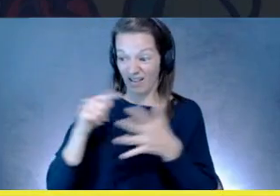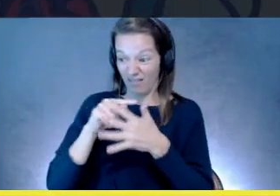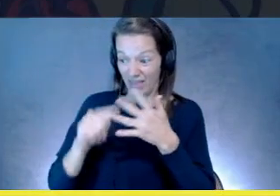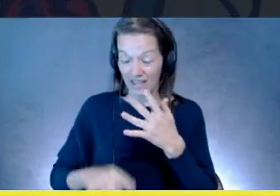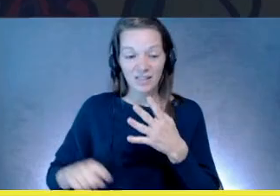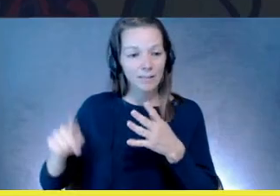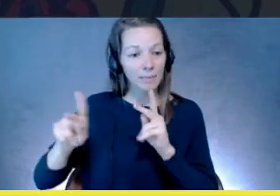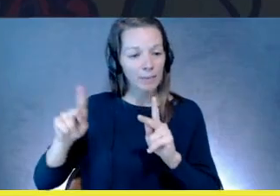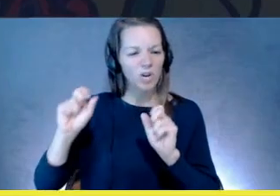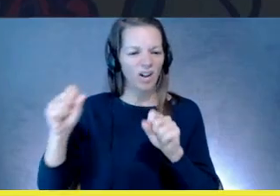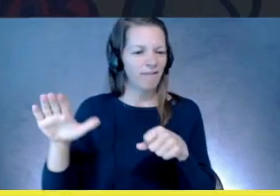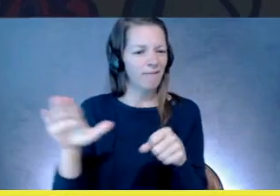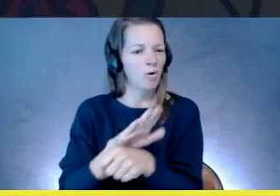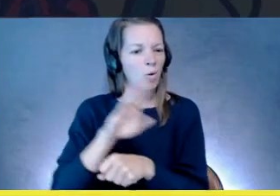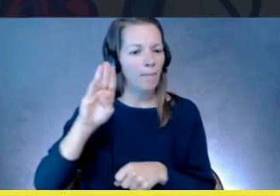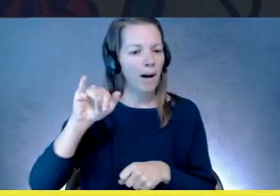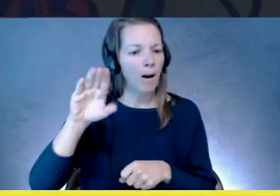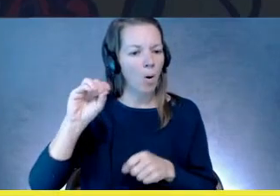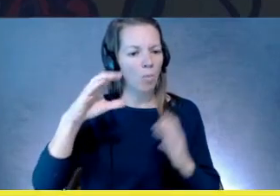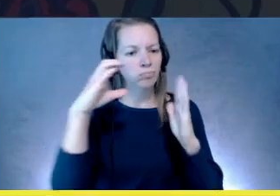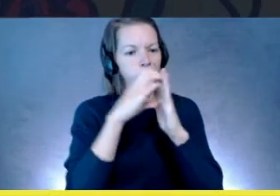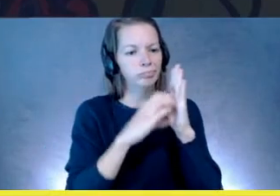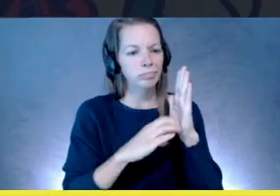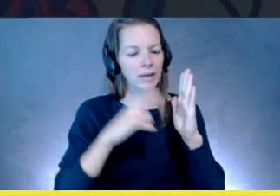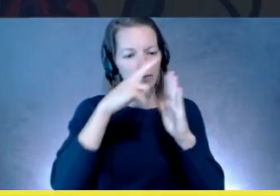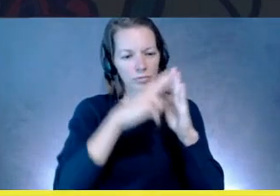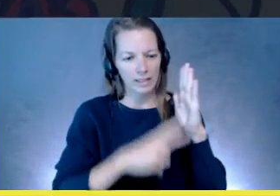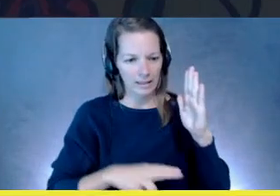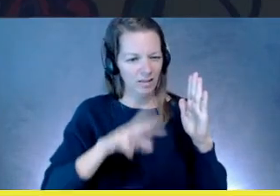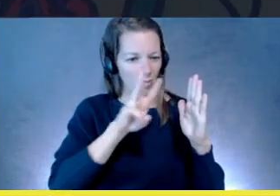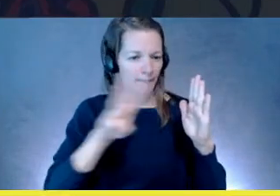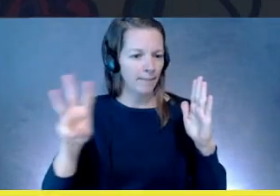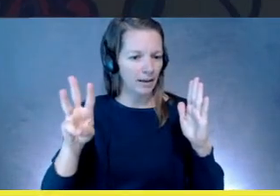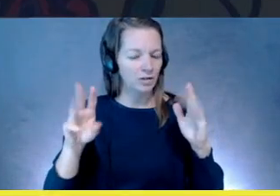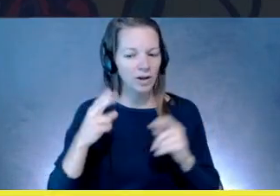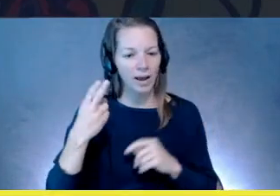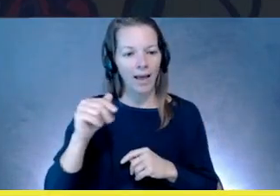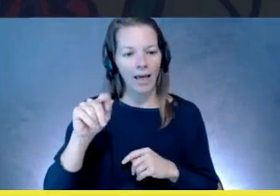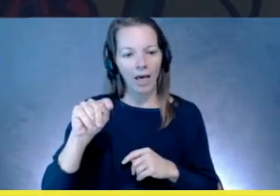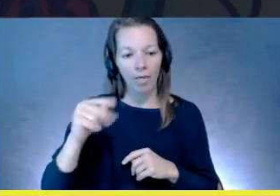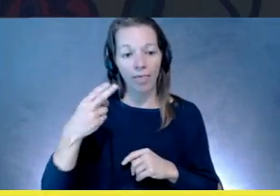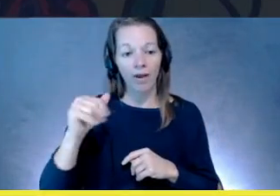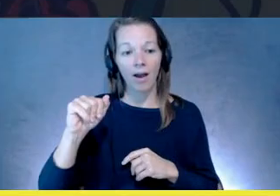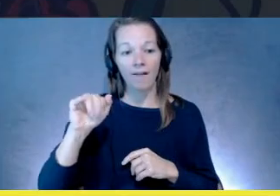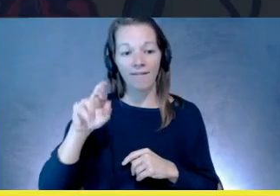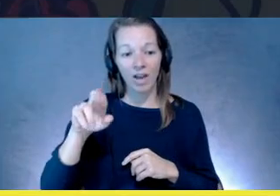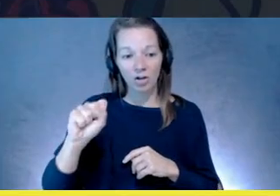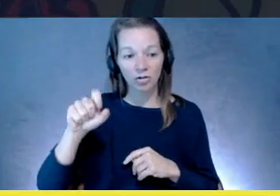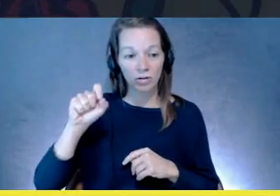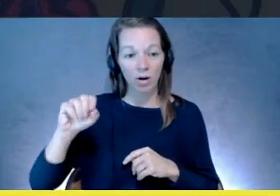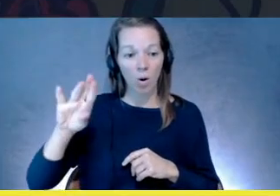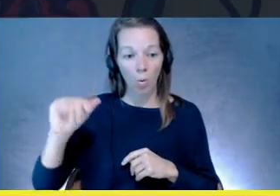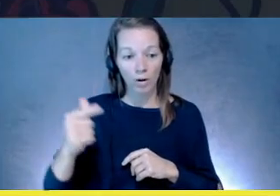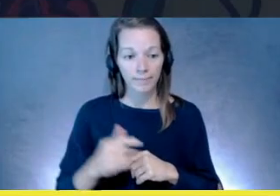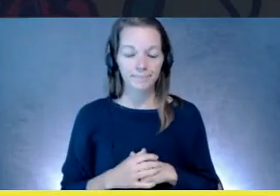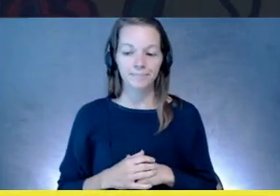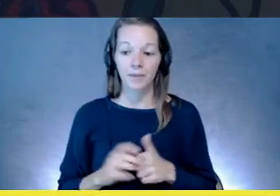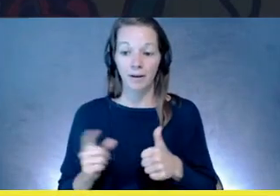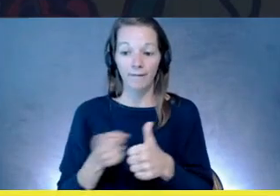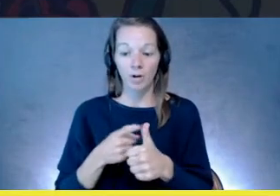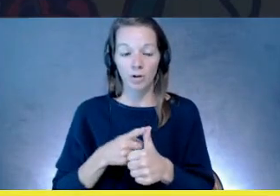full bios of the group on the event webpage at healthaffairs.org. So our first presenter is